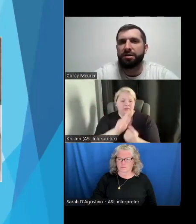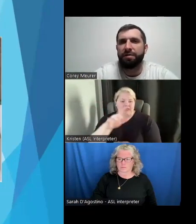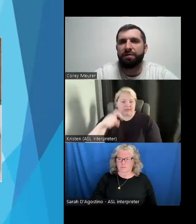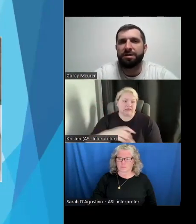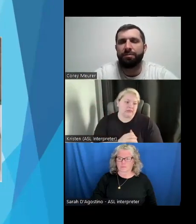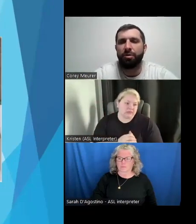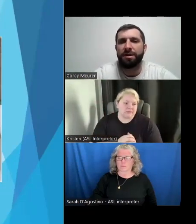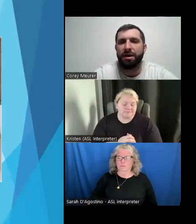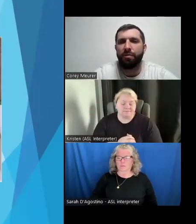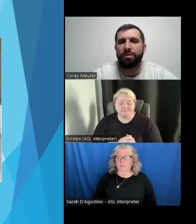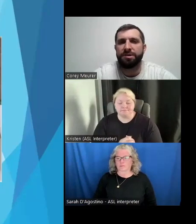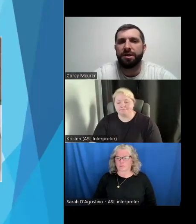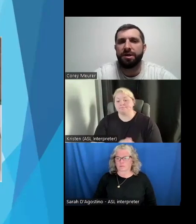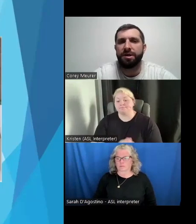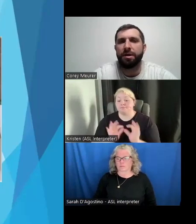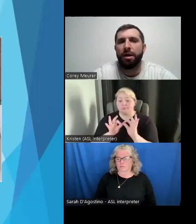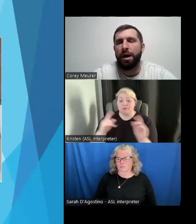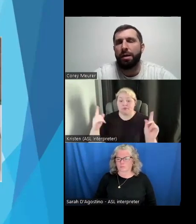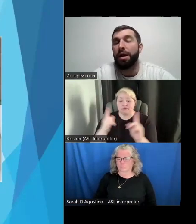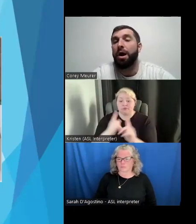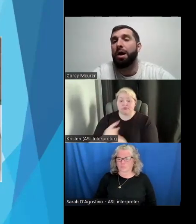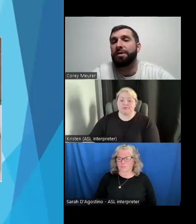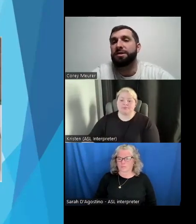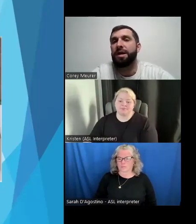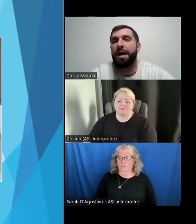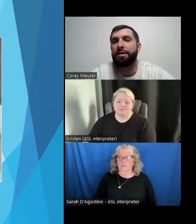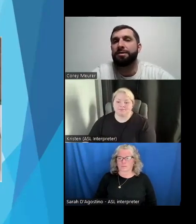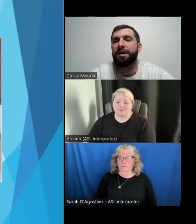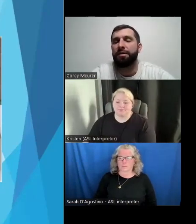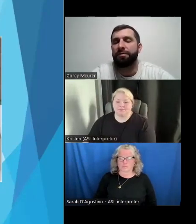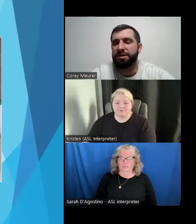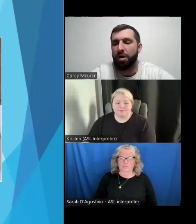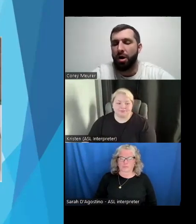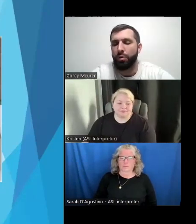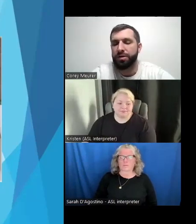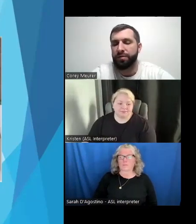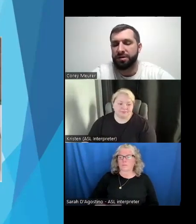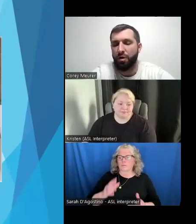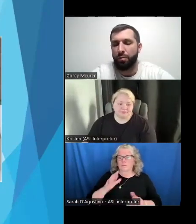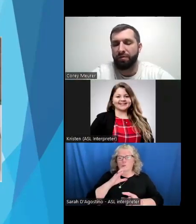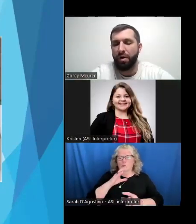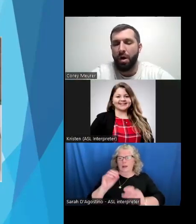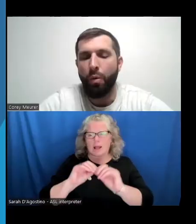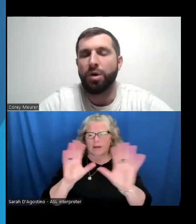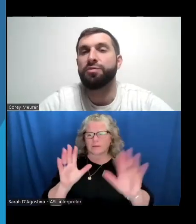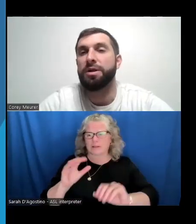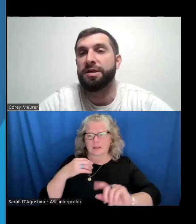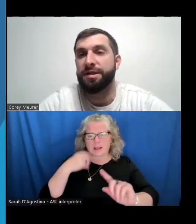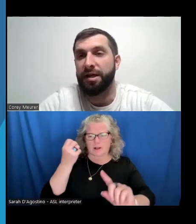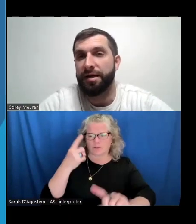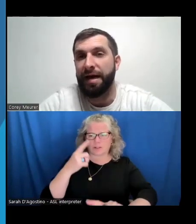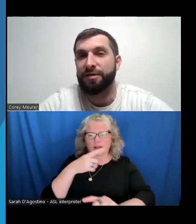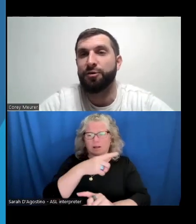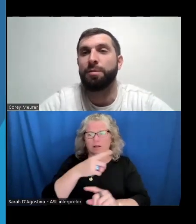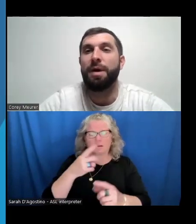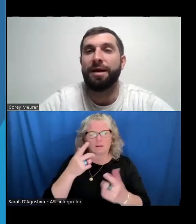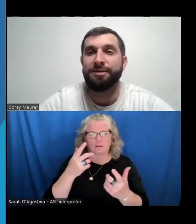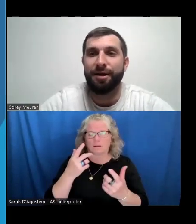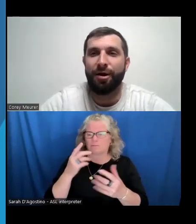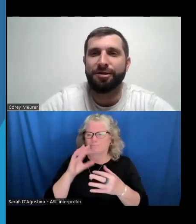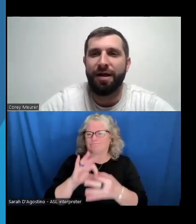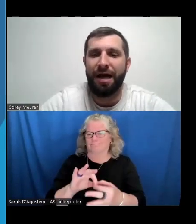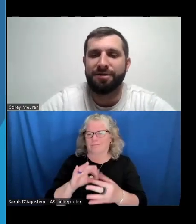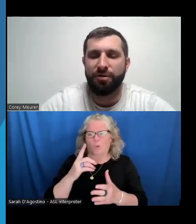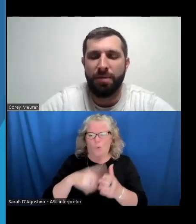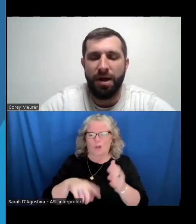alternative ways to be flexible based on what we're seeing. And obviously, I understand that this is all within the scope of what's realistic in a classroom and